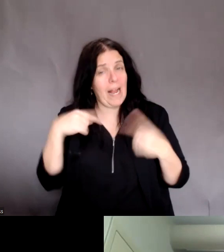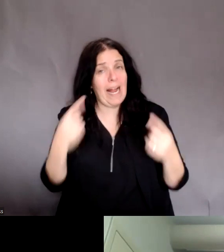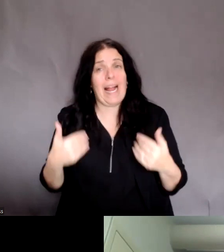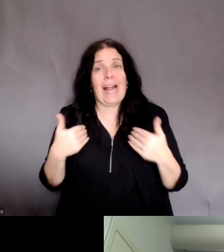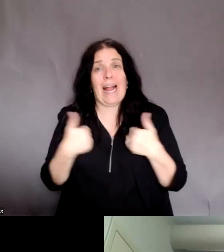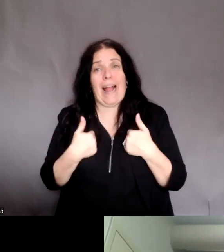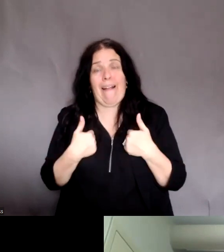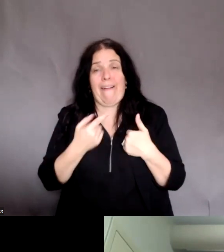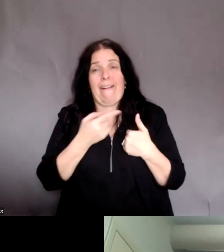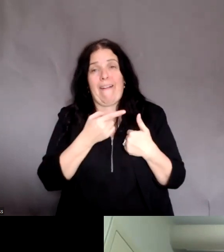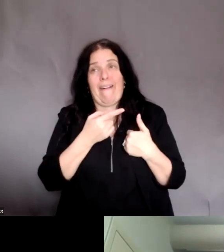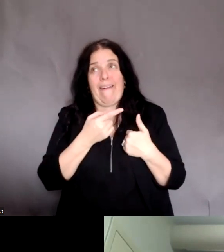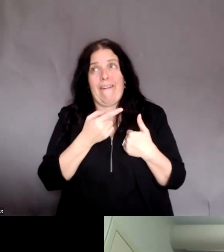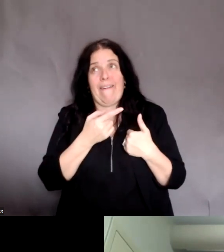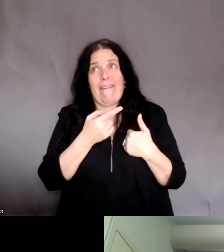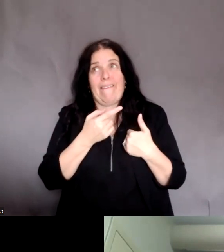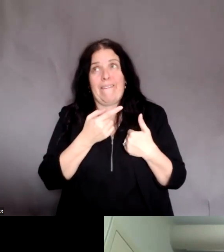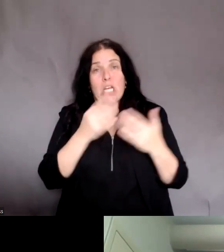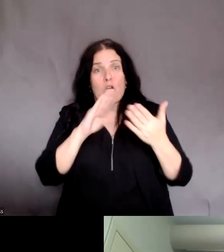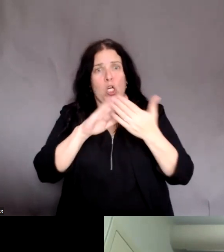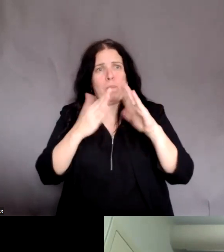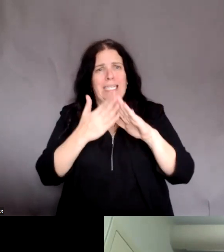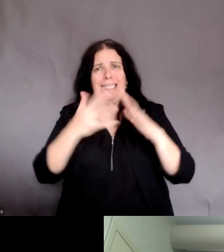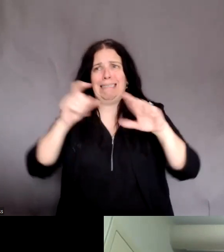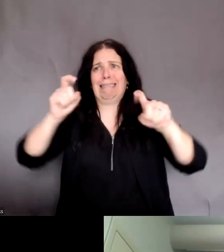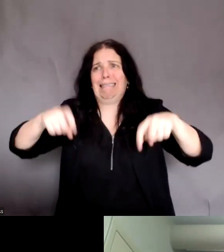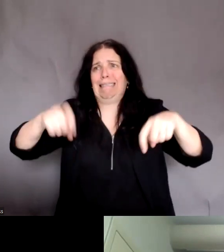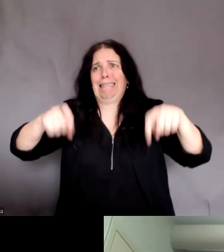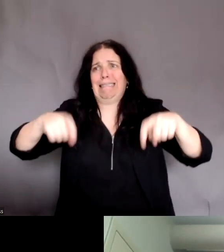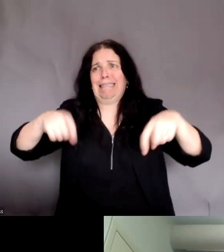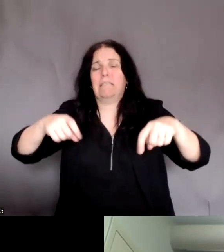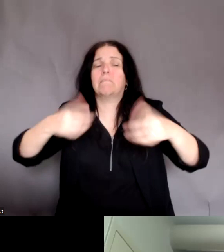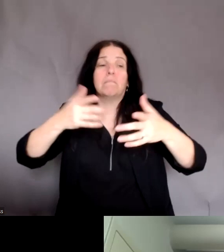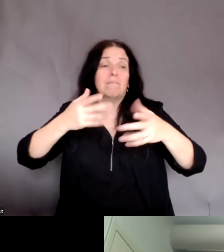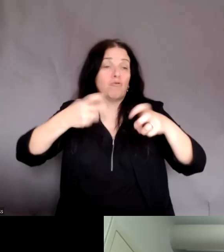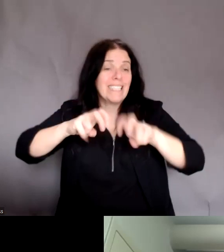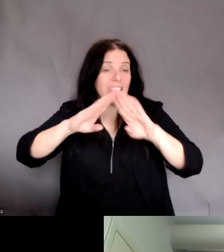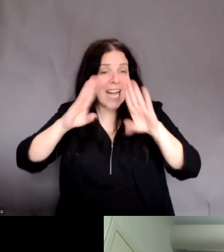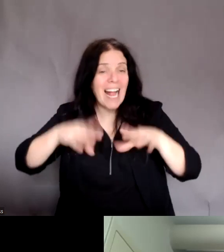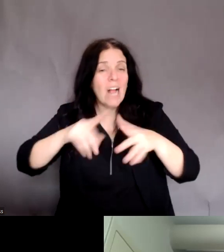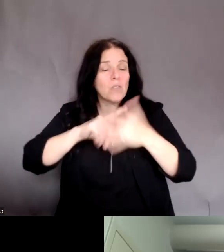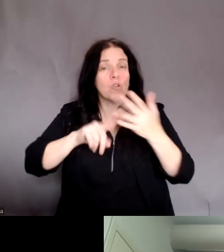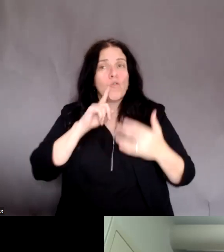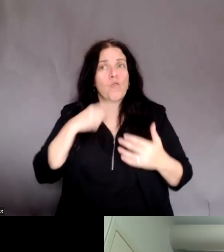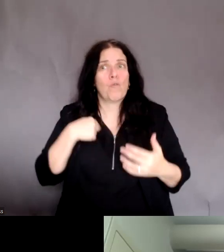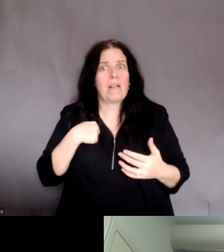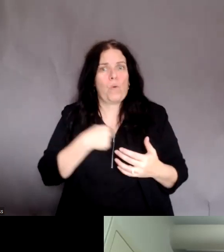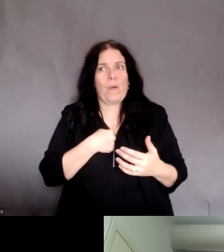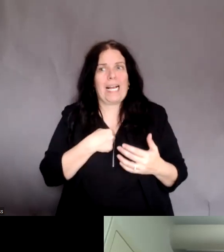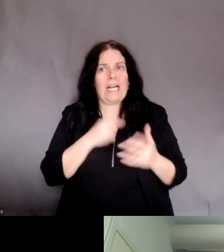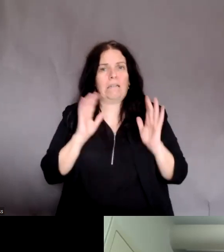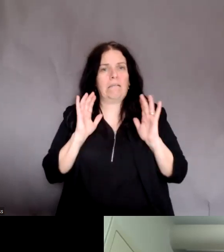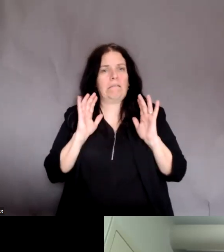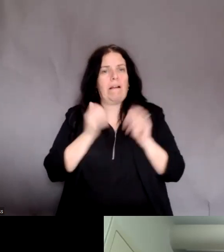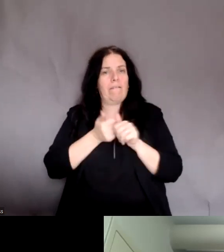of asks that are coming from the community, especially in and around transitional housing, that we are shying away from because what